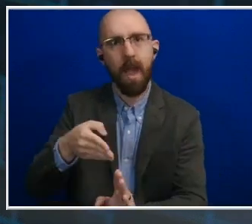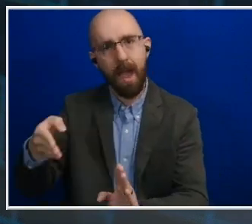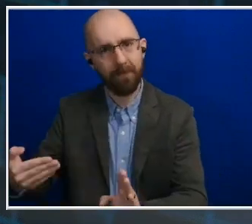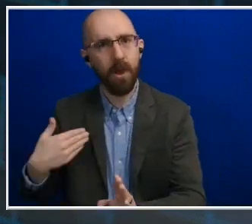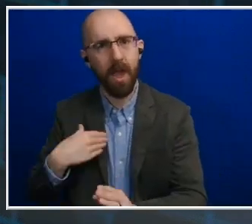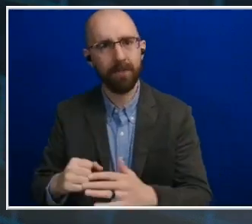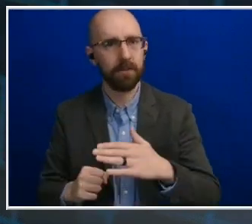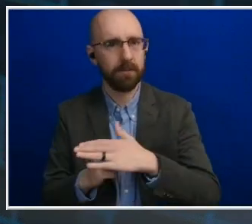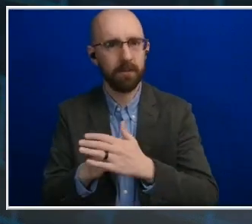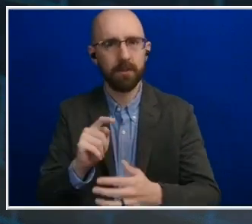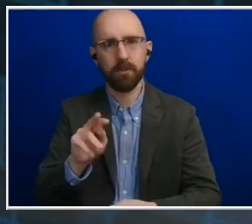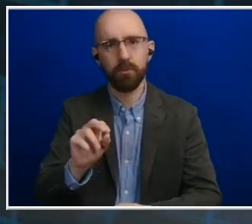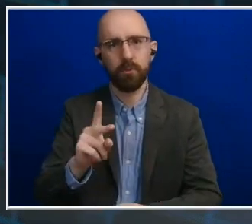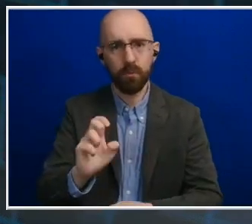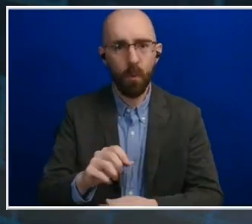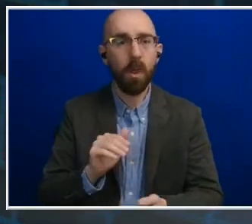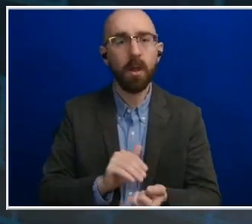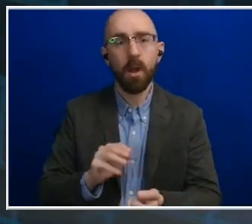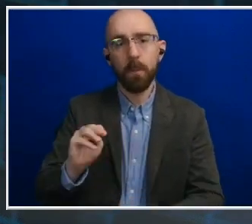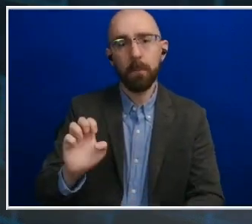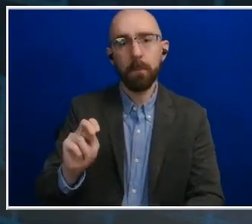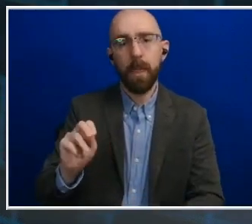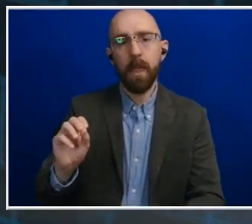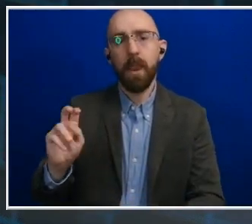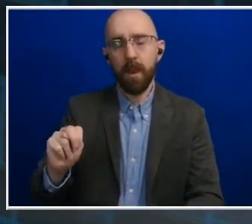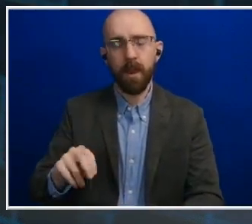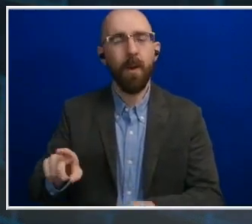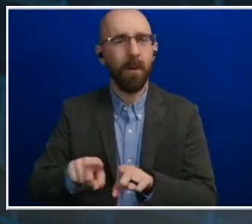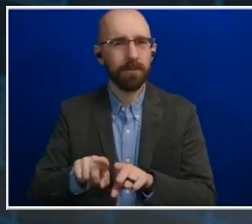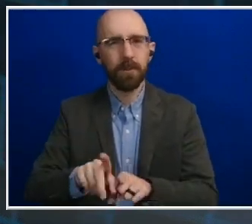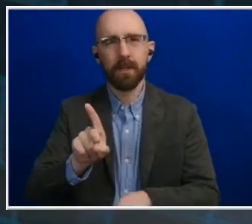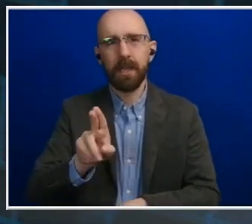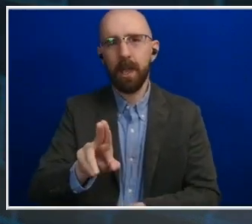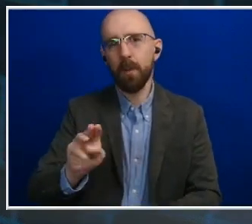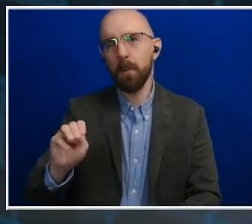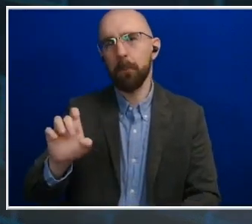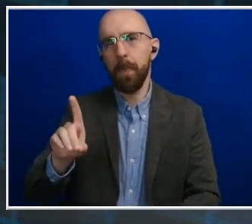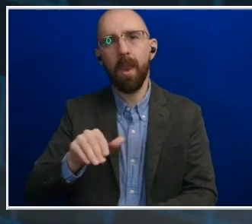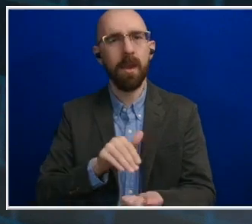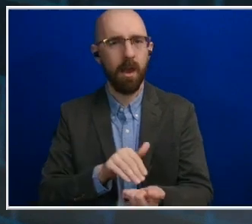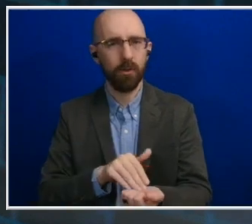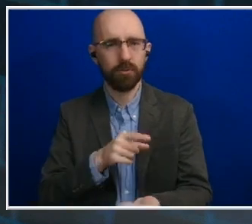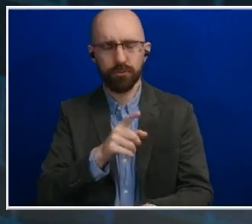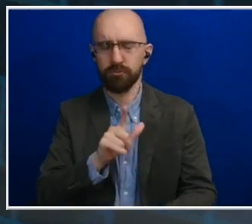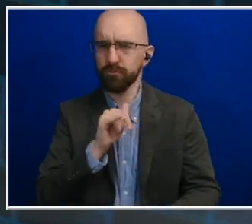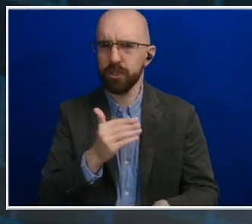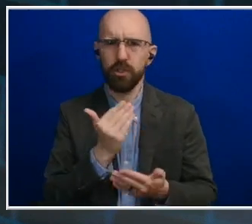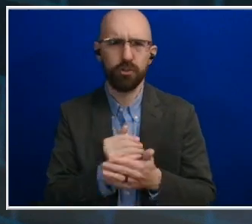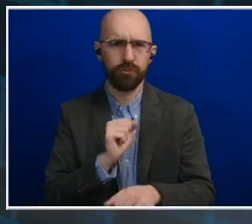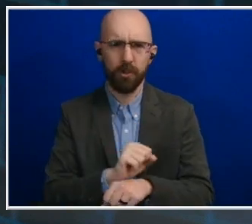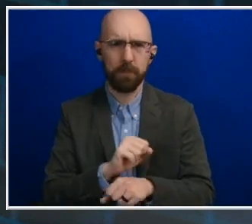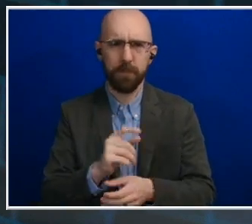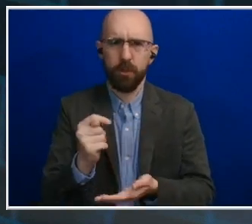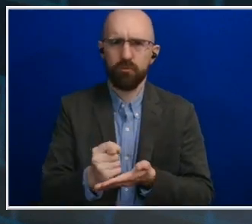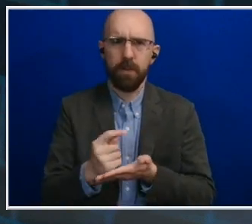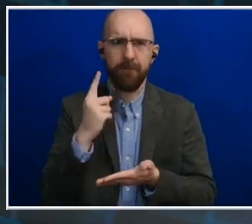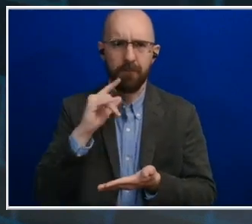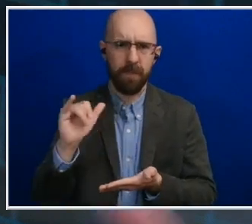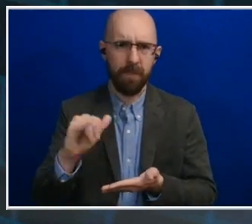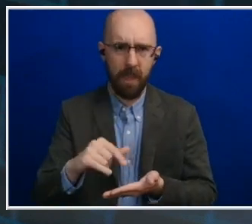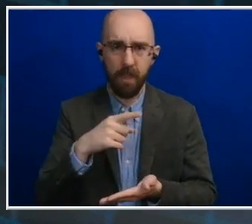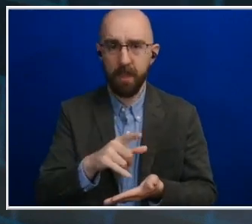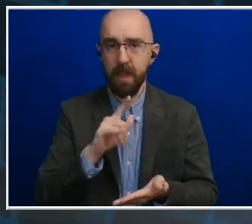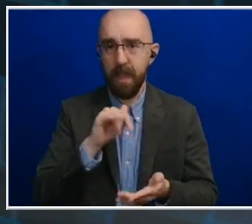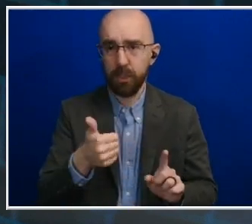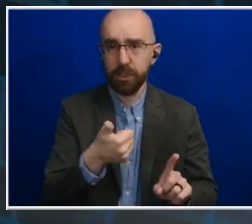Dr. Menon, also a KU med doctor now, has done a really good job treating me for that. And he actually has gotten me